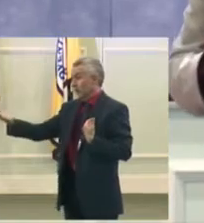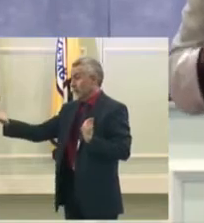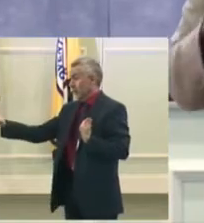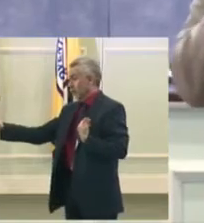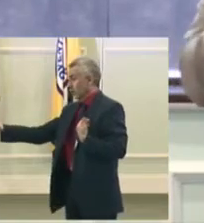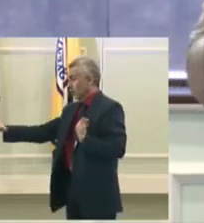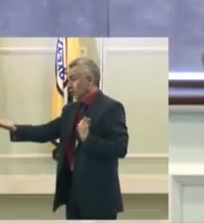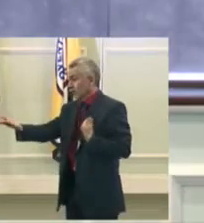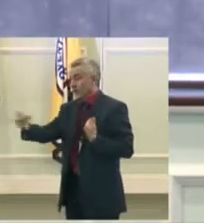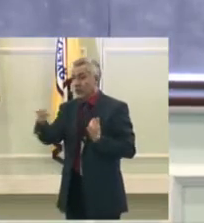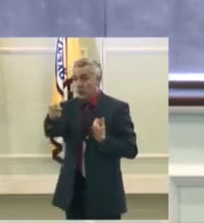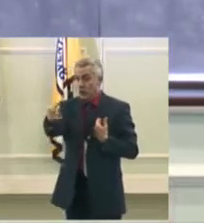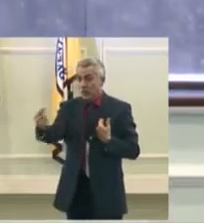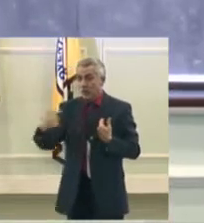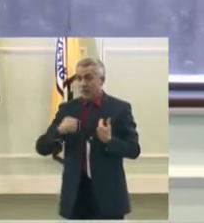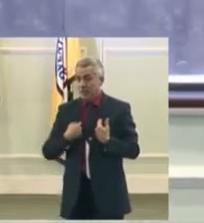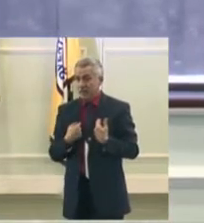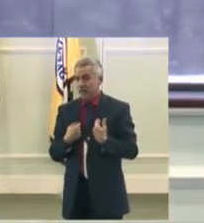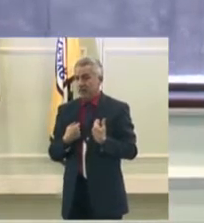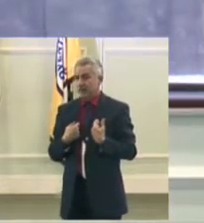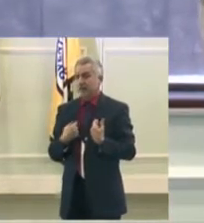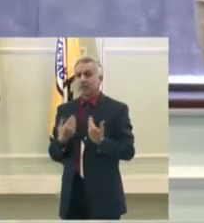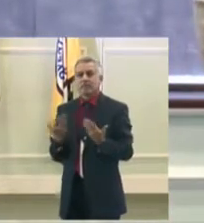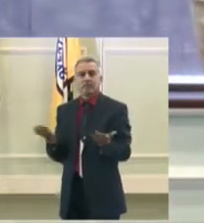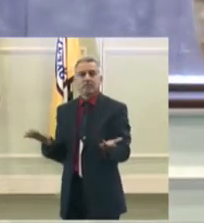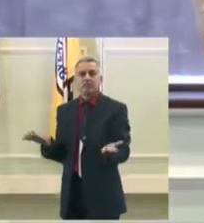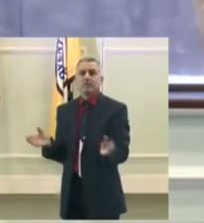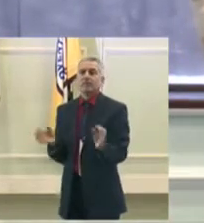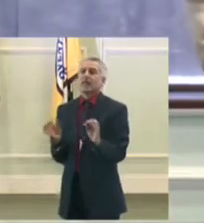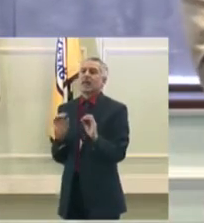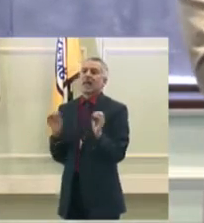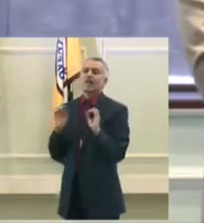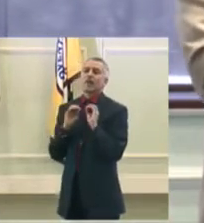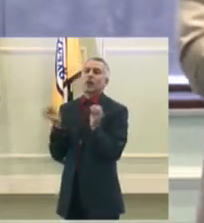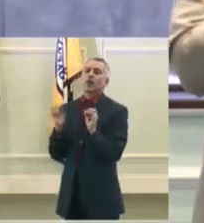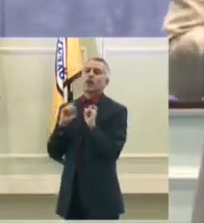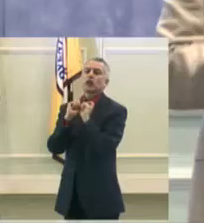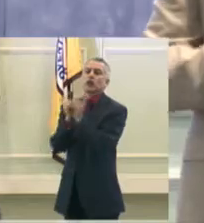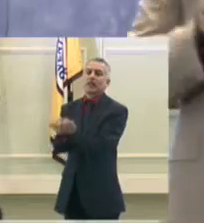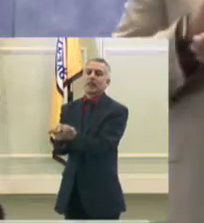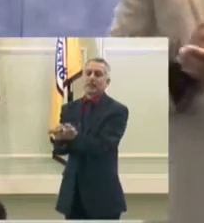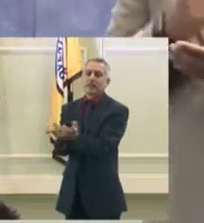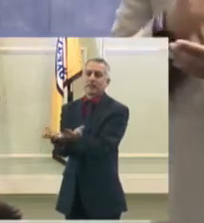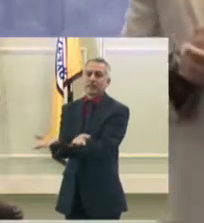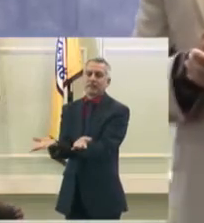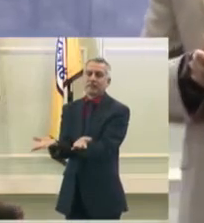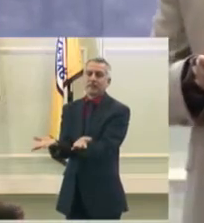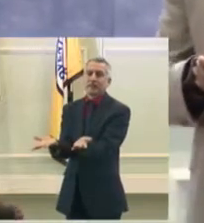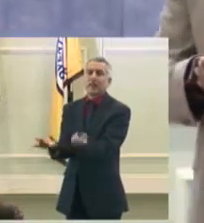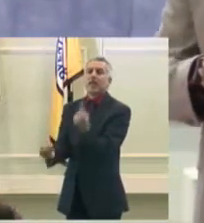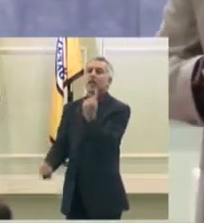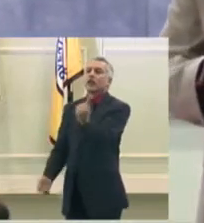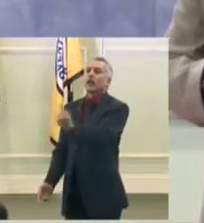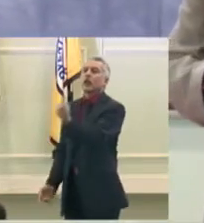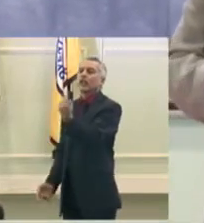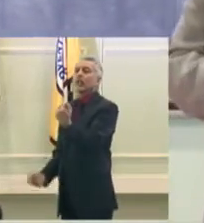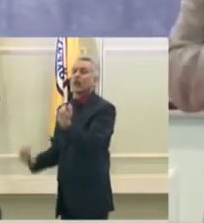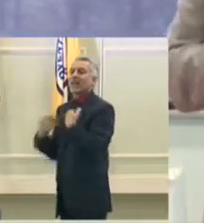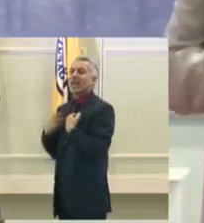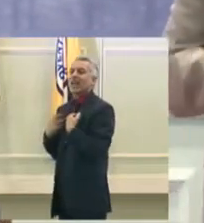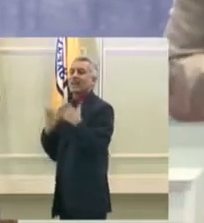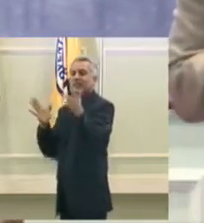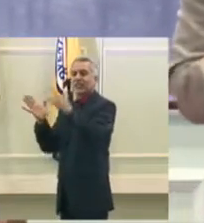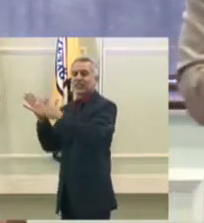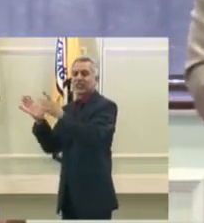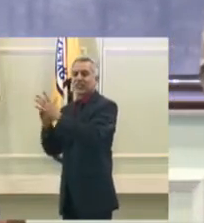offer for someone who doesn't know Christ is an introduction to the Master who changed my own life.